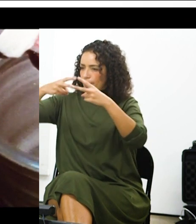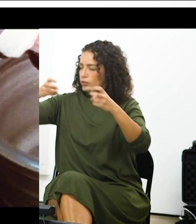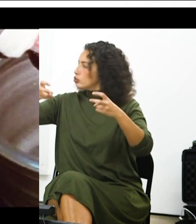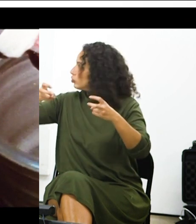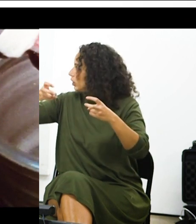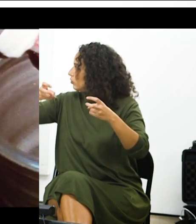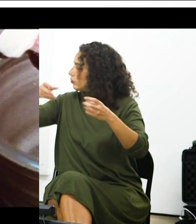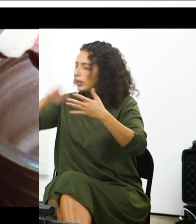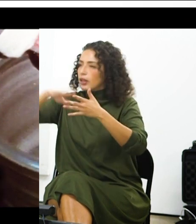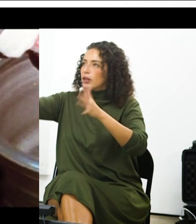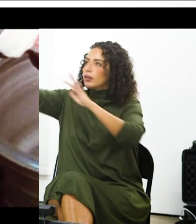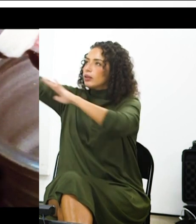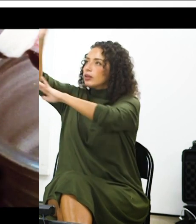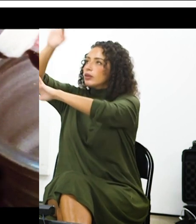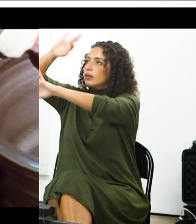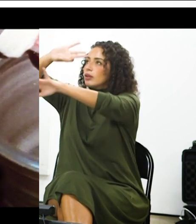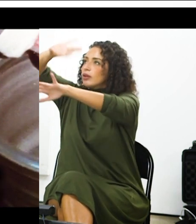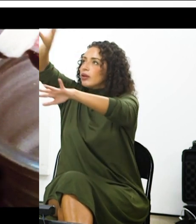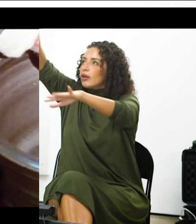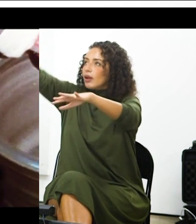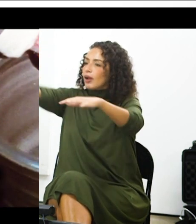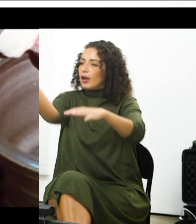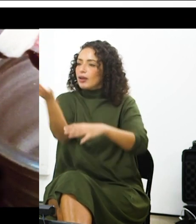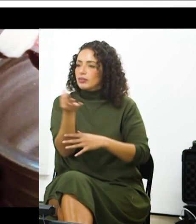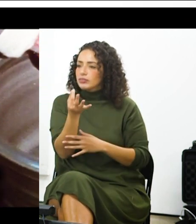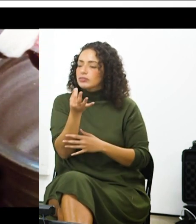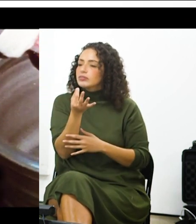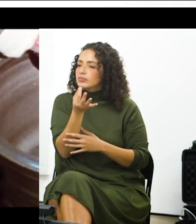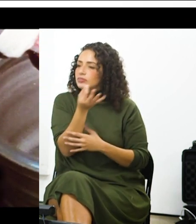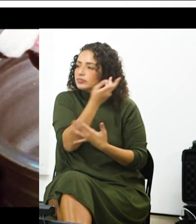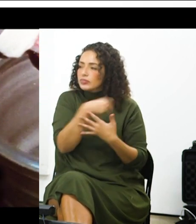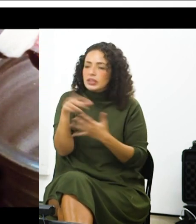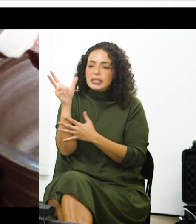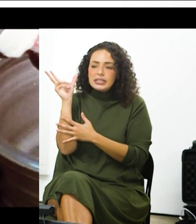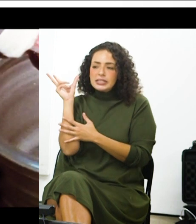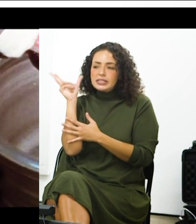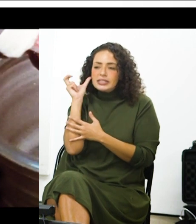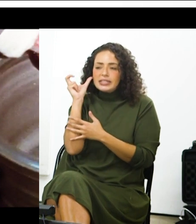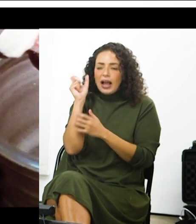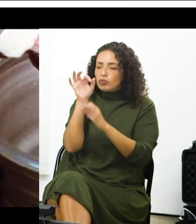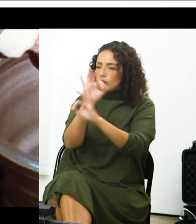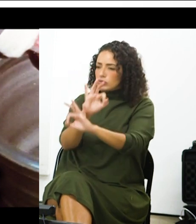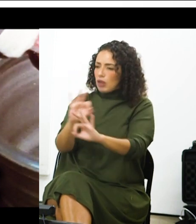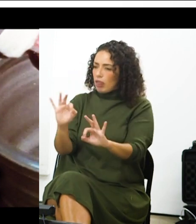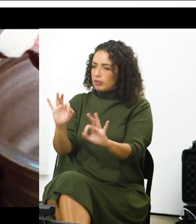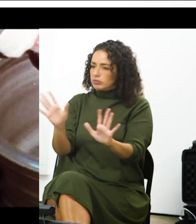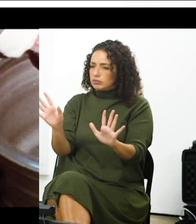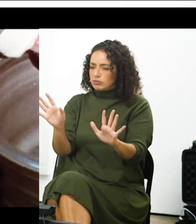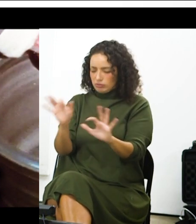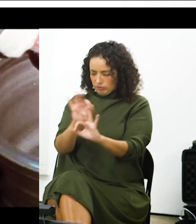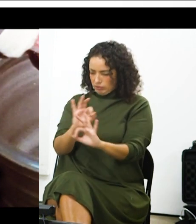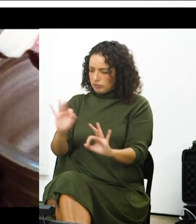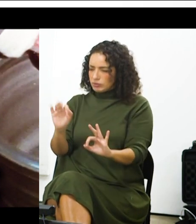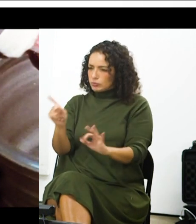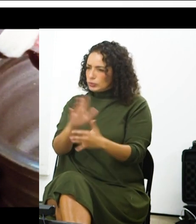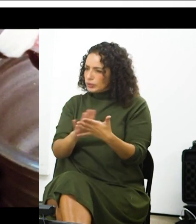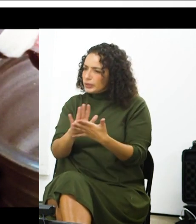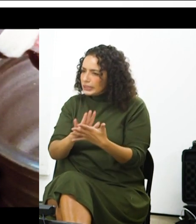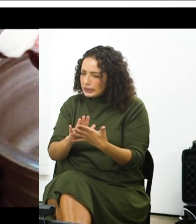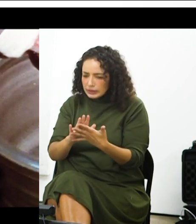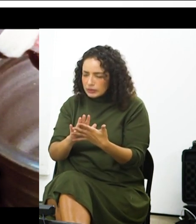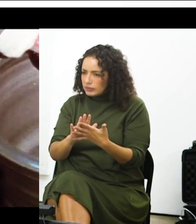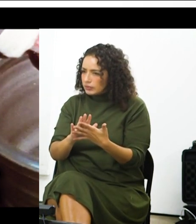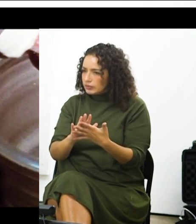very abstract. So for example, sound of still silent, how would that sound to one people like me